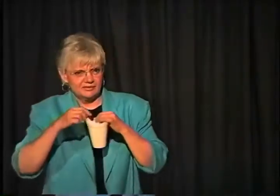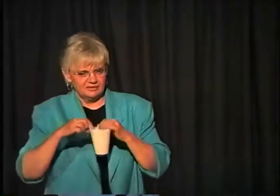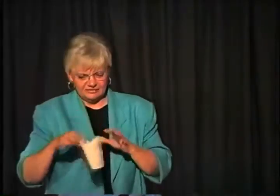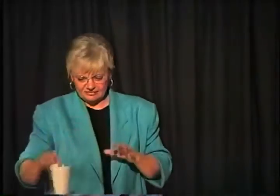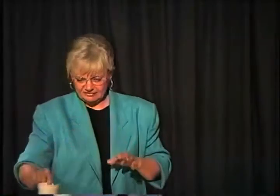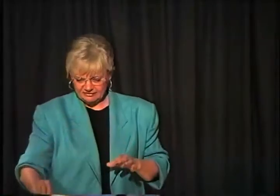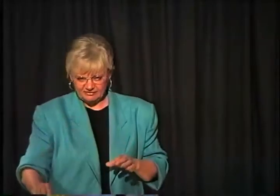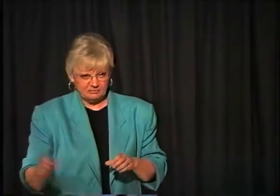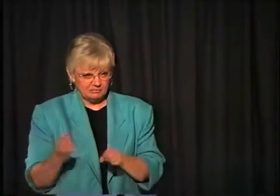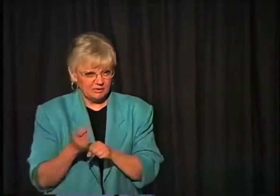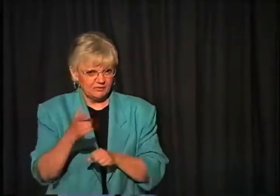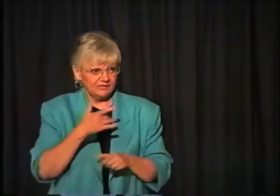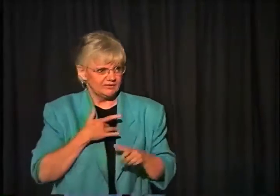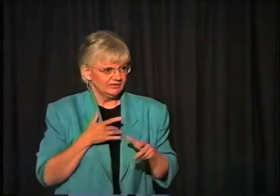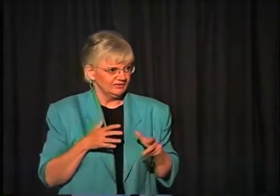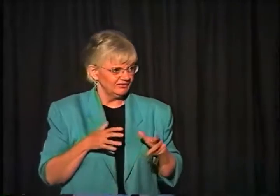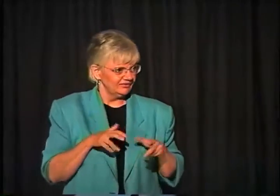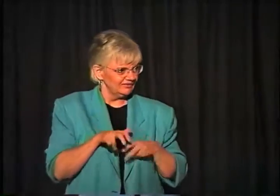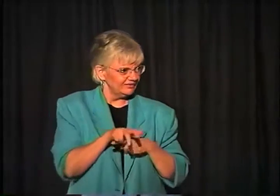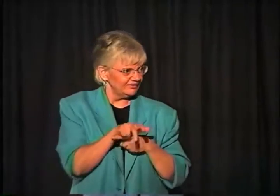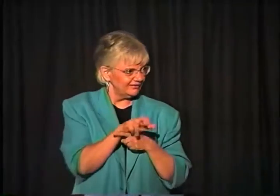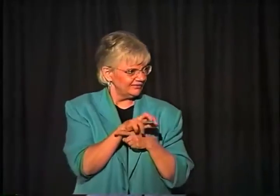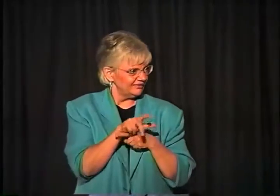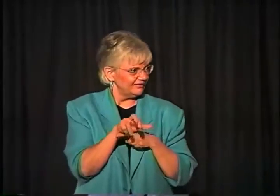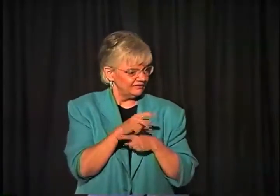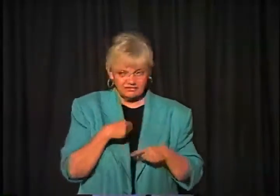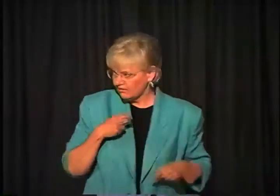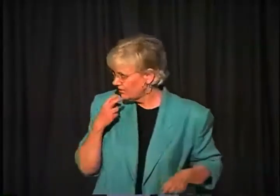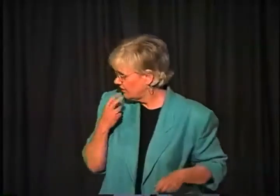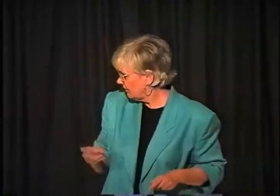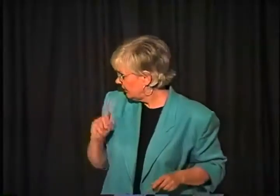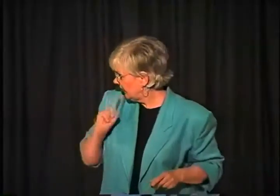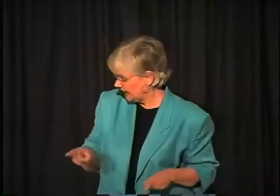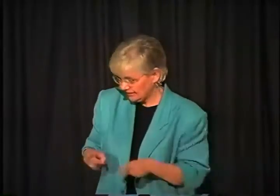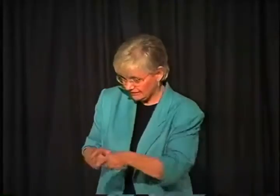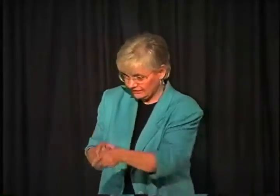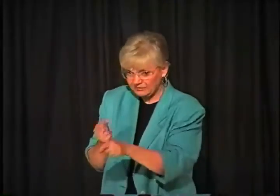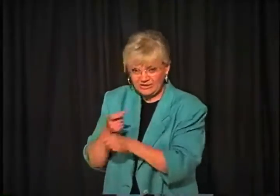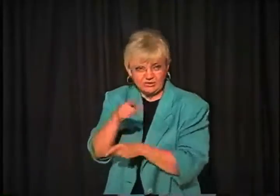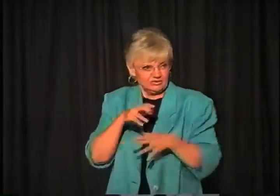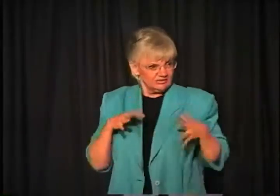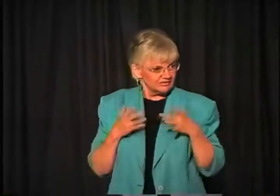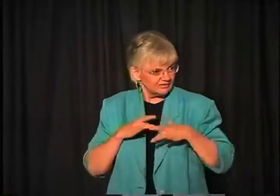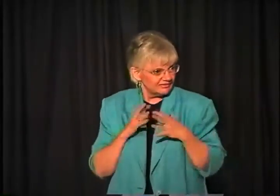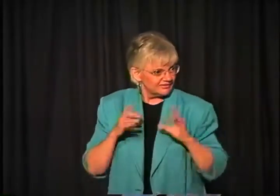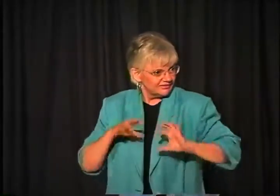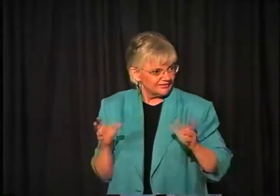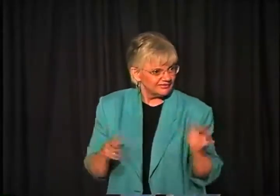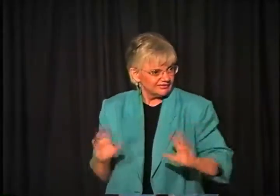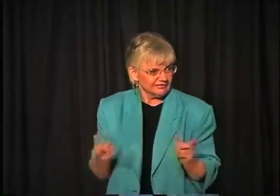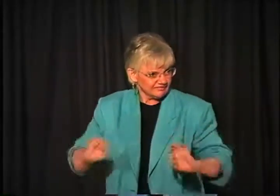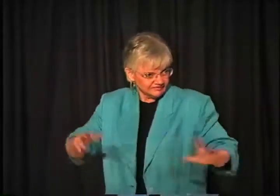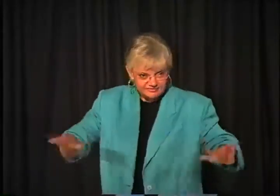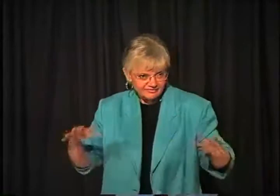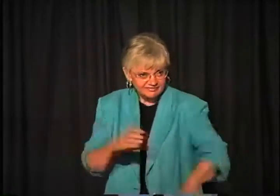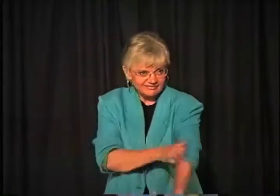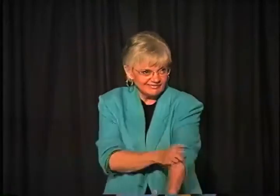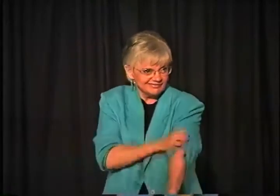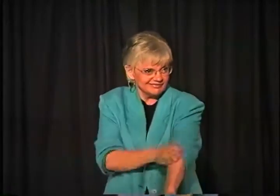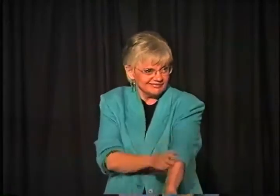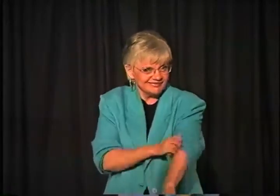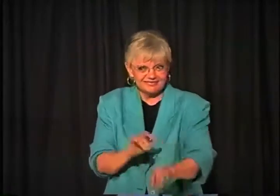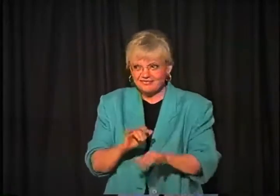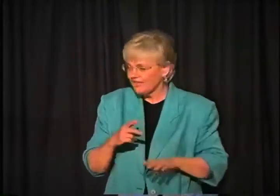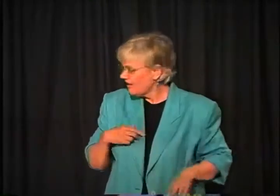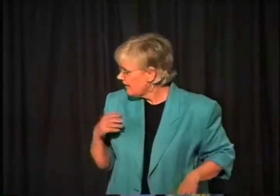should put the microphone up beside the... because I know it'll make you squirm in your chair at the squeaky styrofoam sound. I've seen people do this.